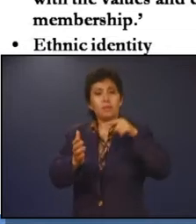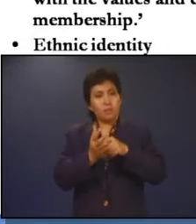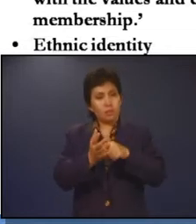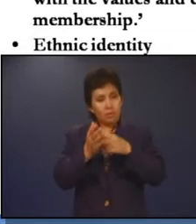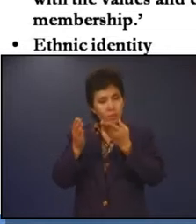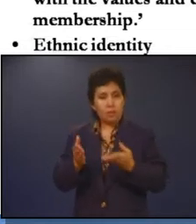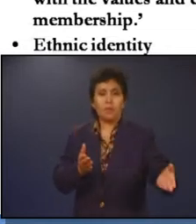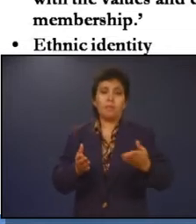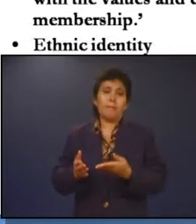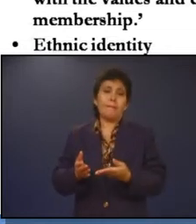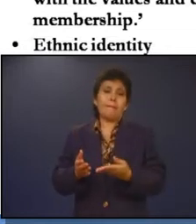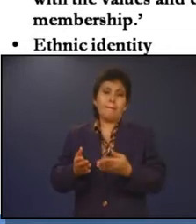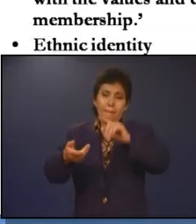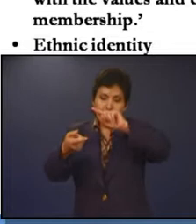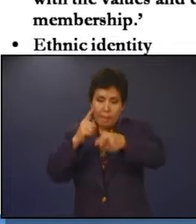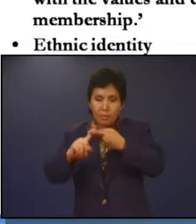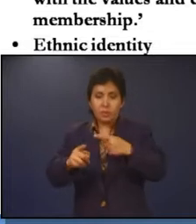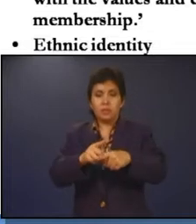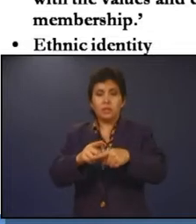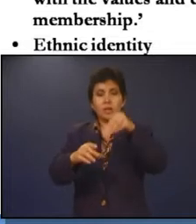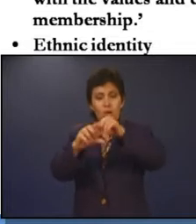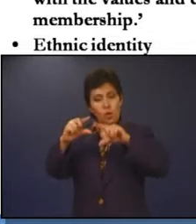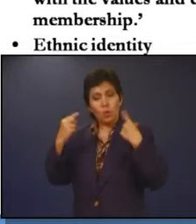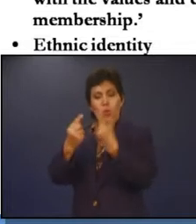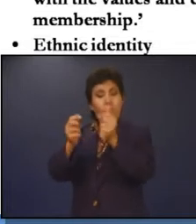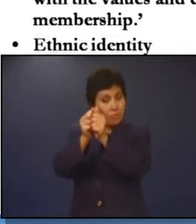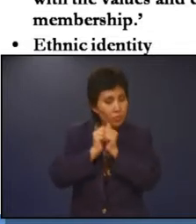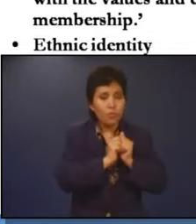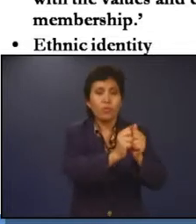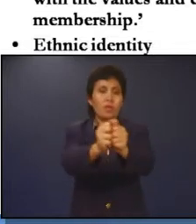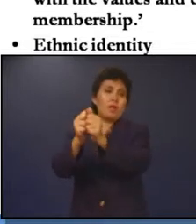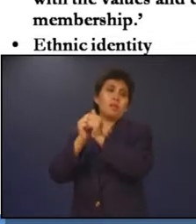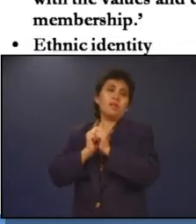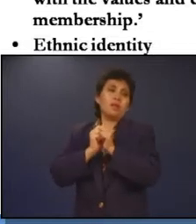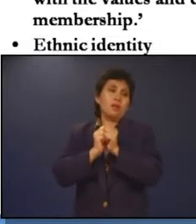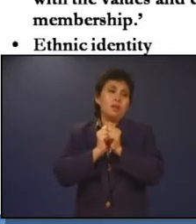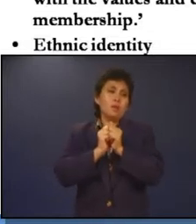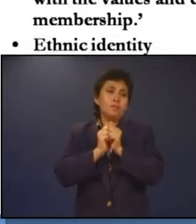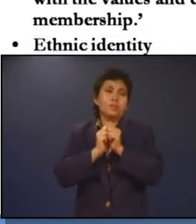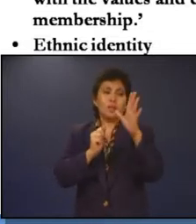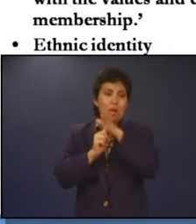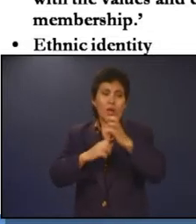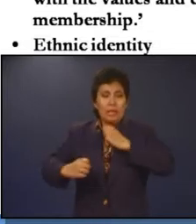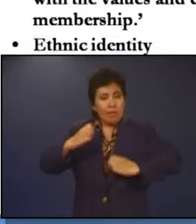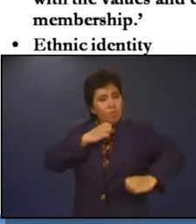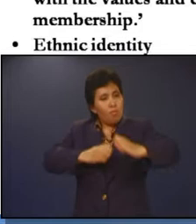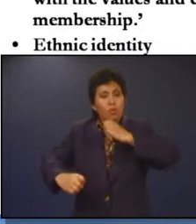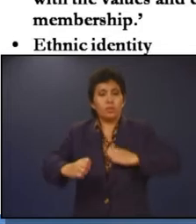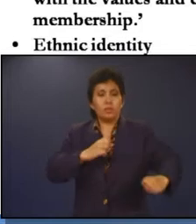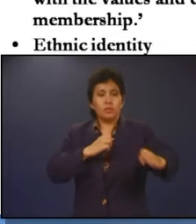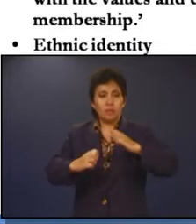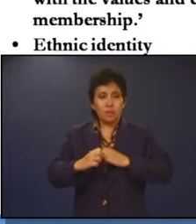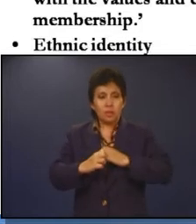derives from his or her membership in a social group together with the values and